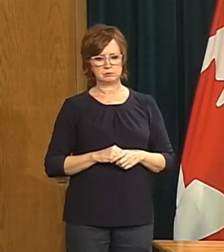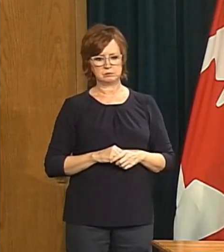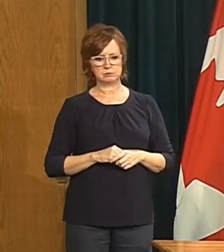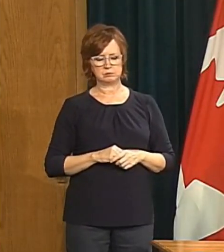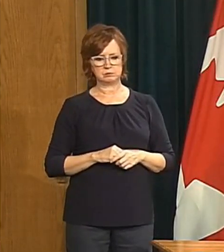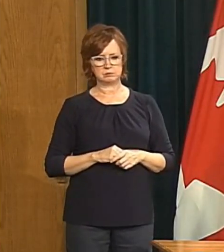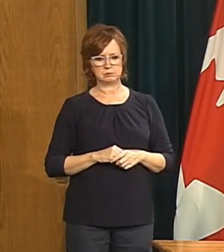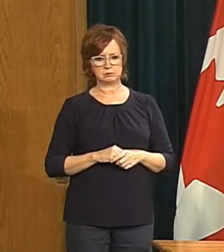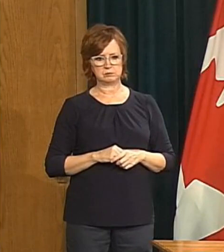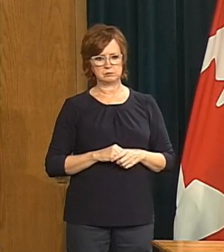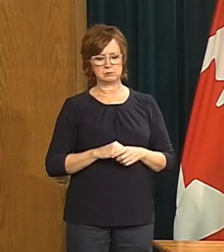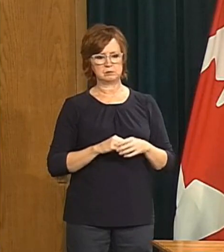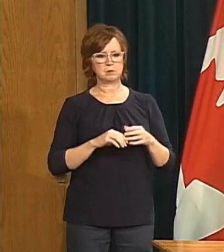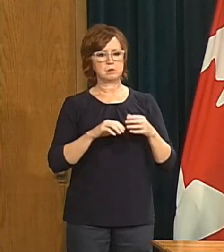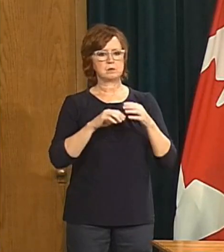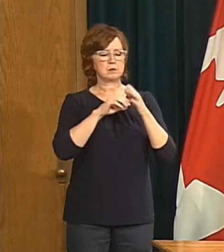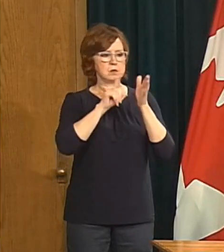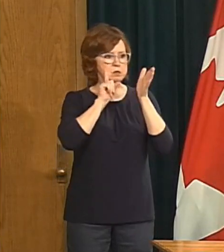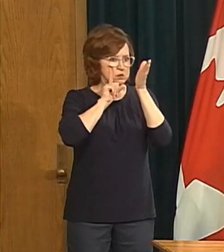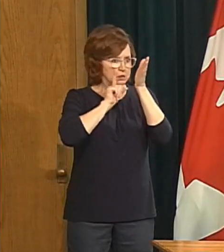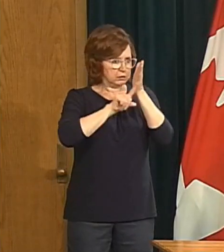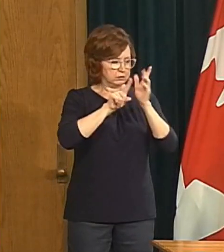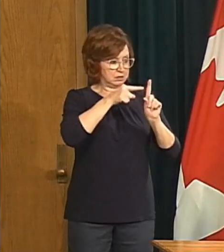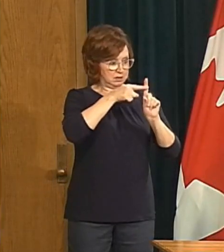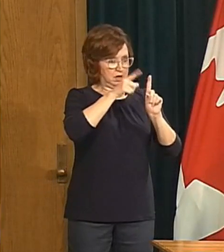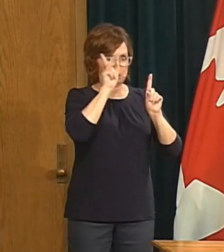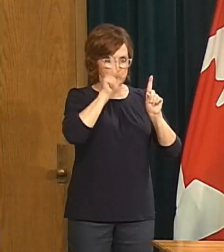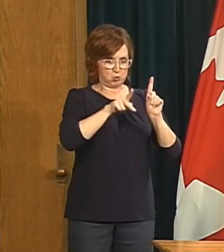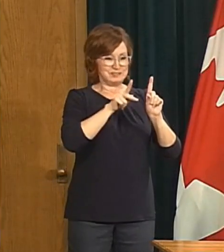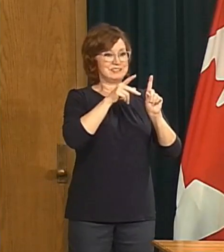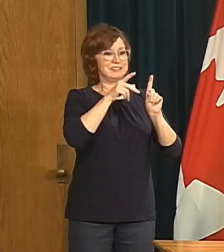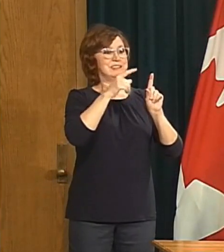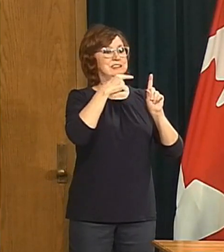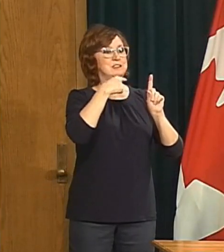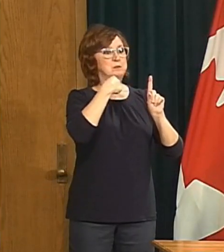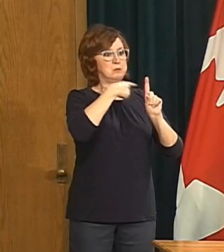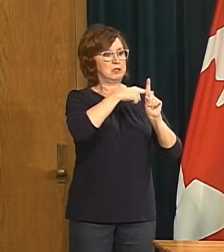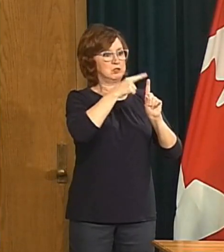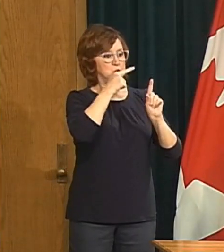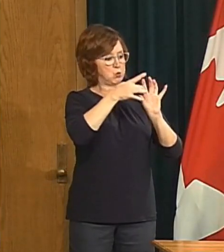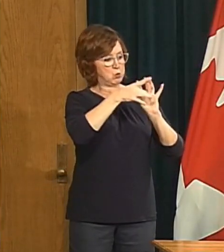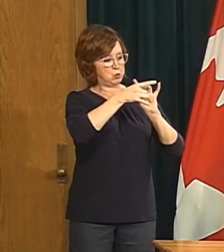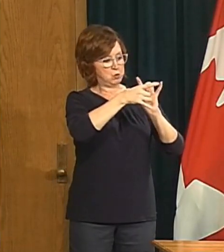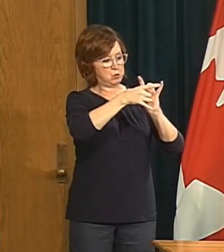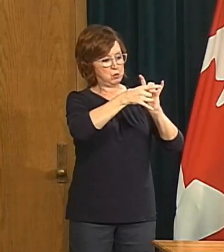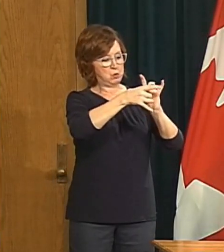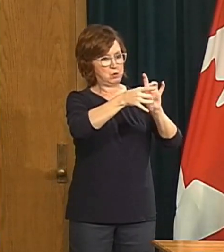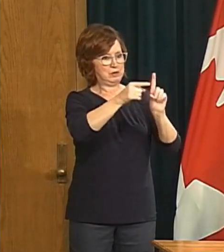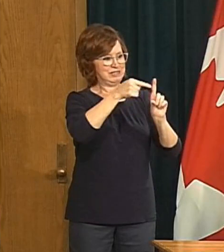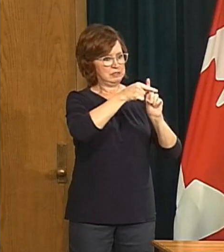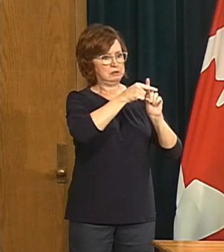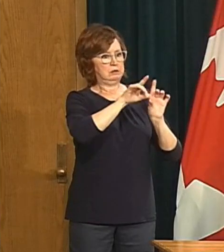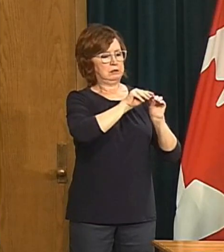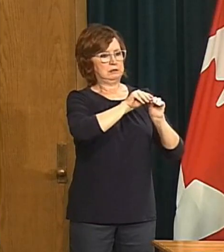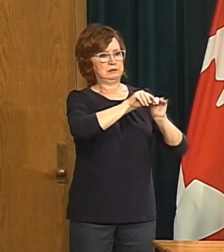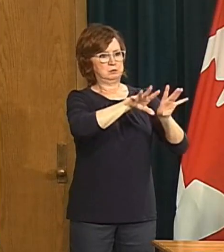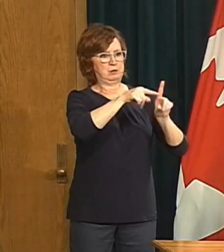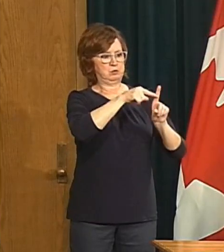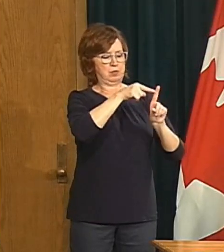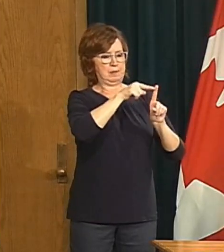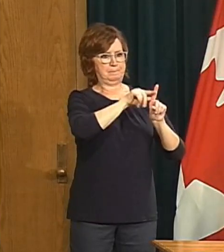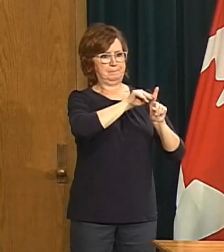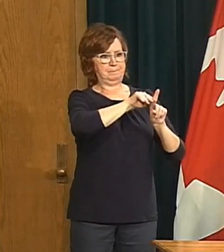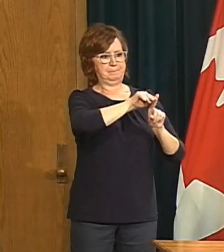tracing and following up not just the case but the contacts is to understand is further transmission happening. So in the past we